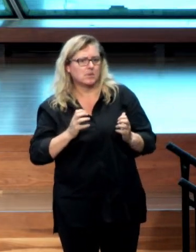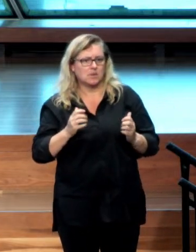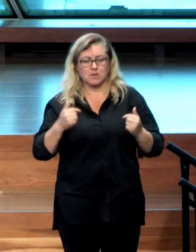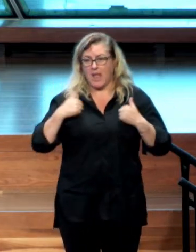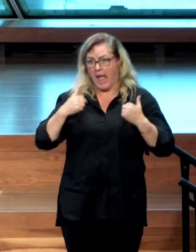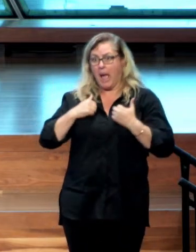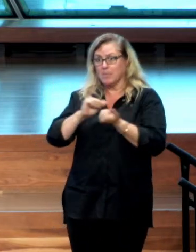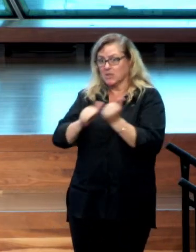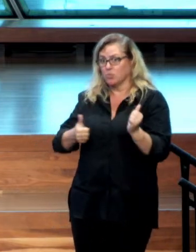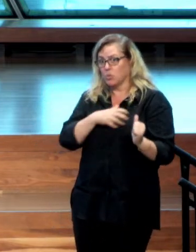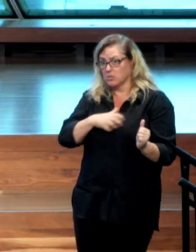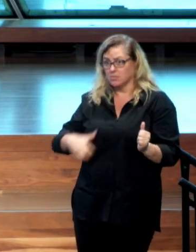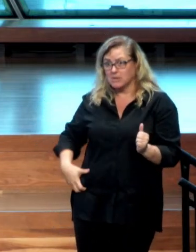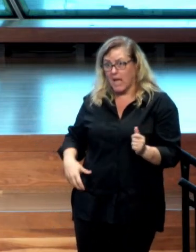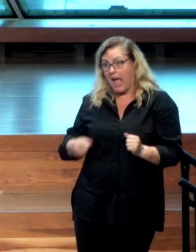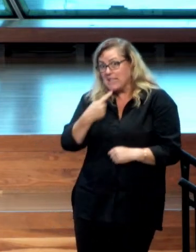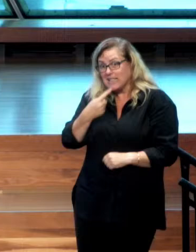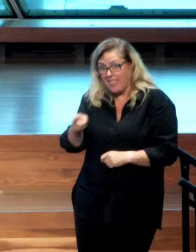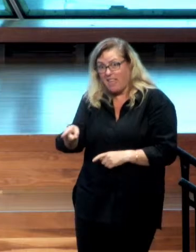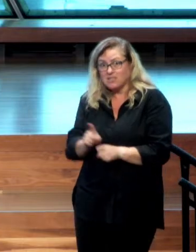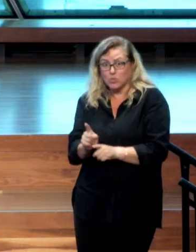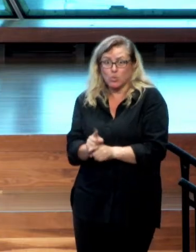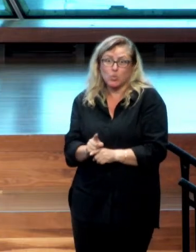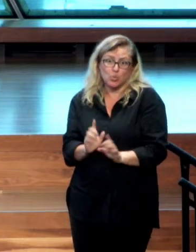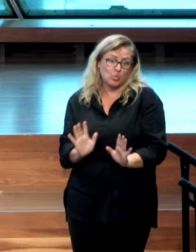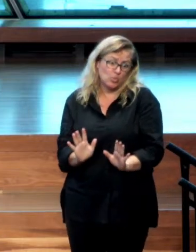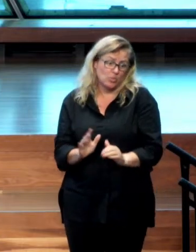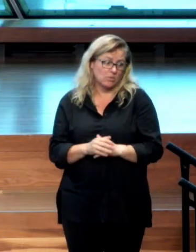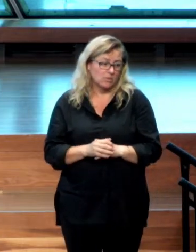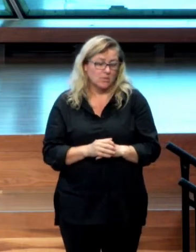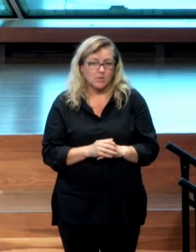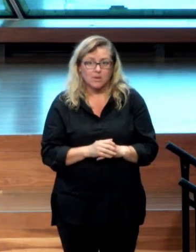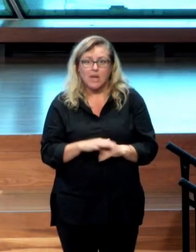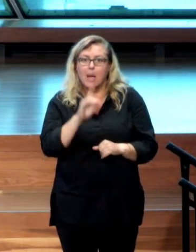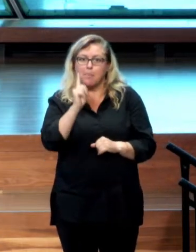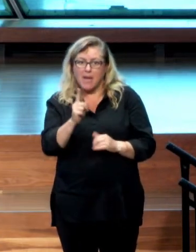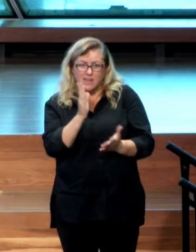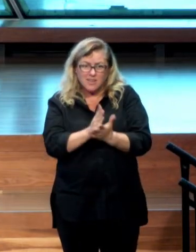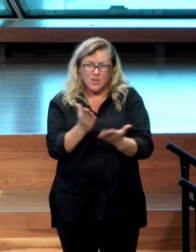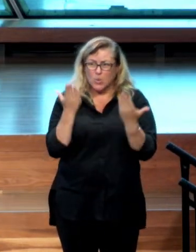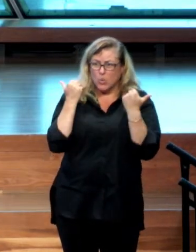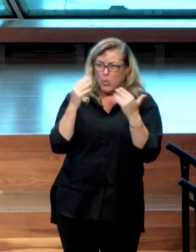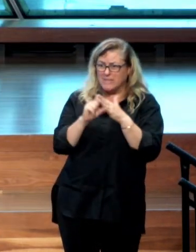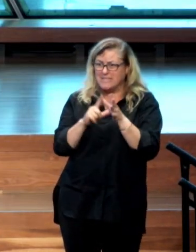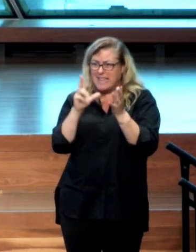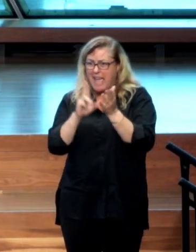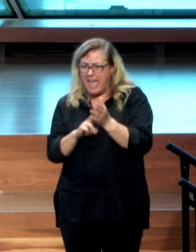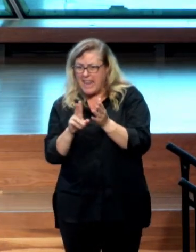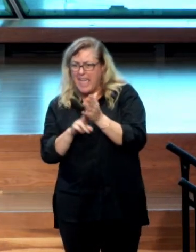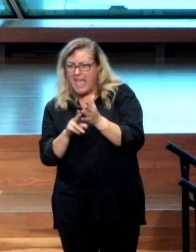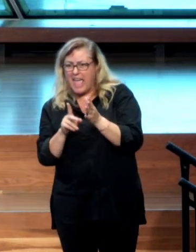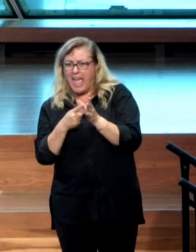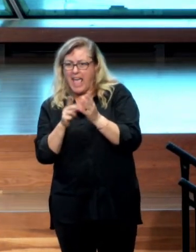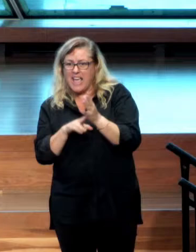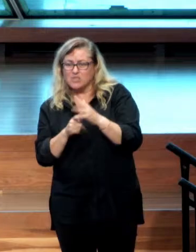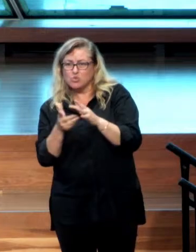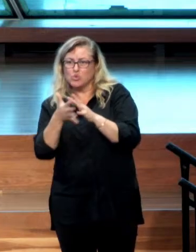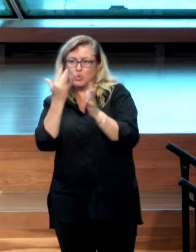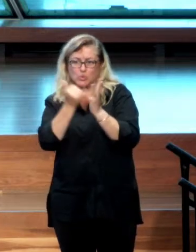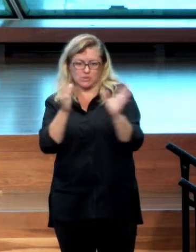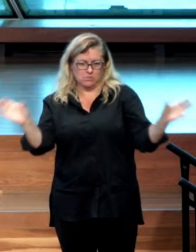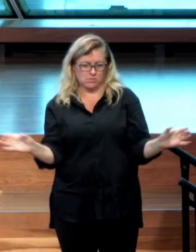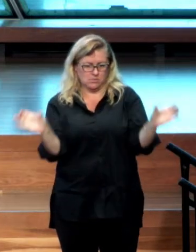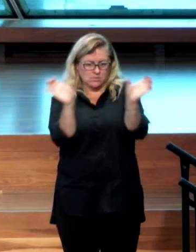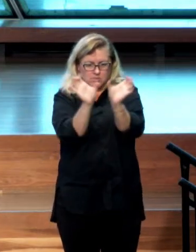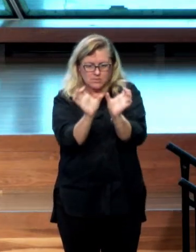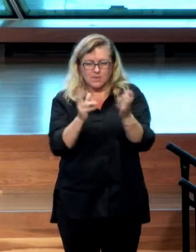minister, so I also refer to Victoria as sports mad. But how cool is Dan Andrews that he put that portfolio together with the